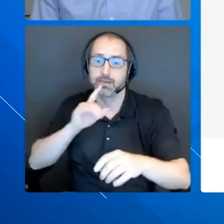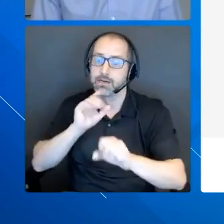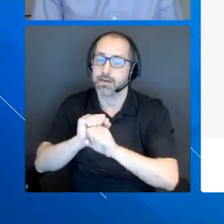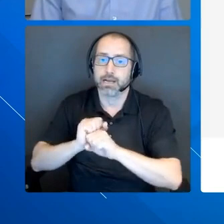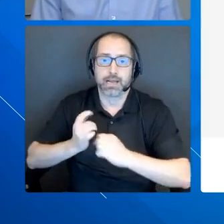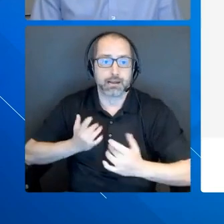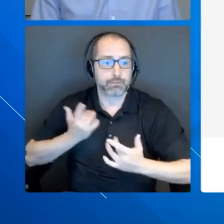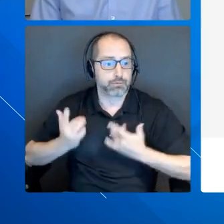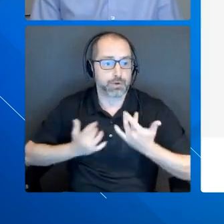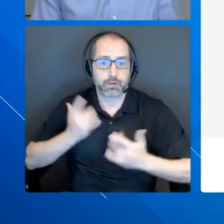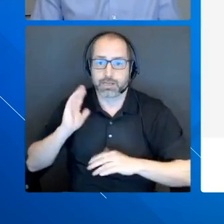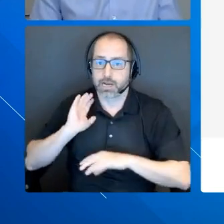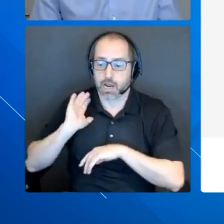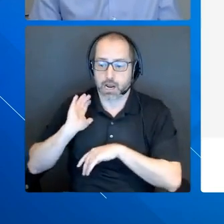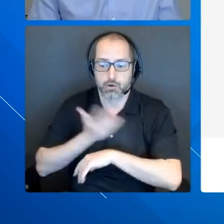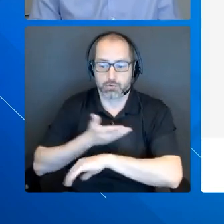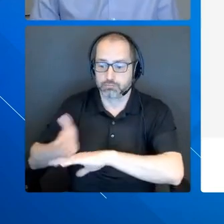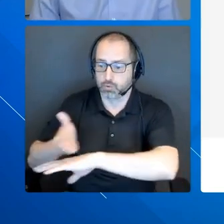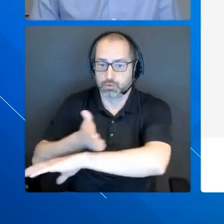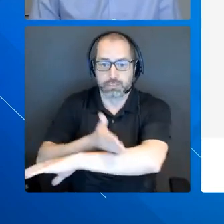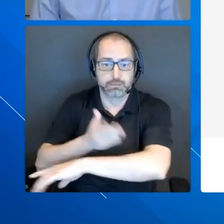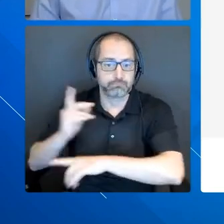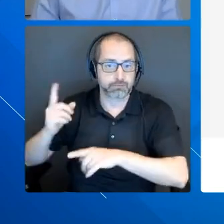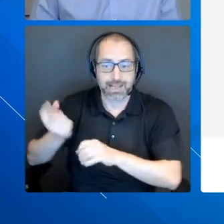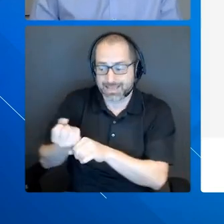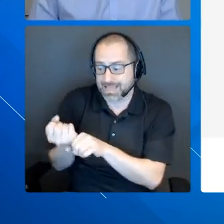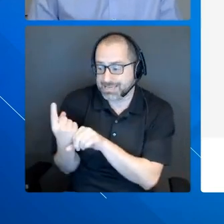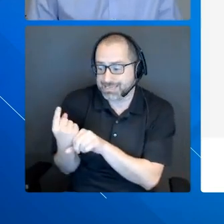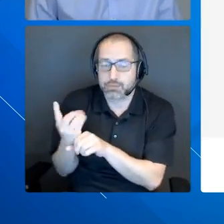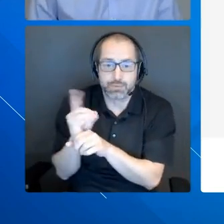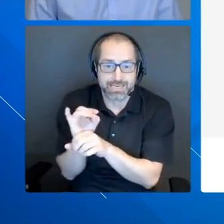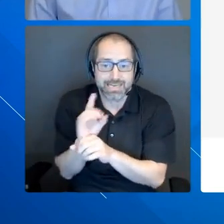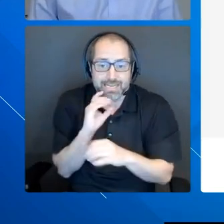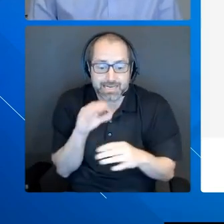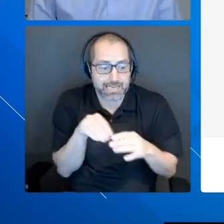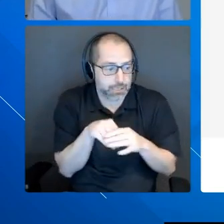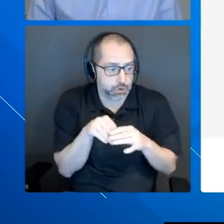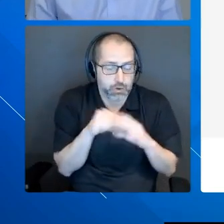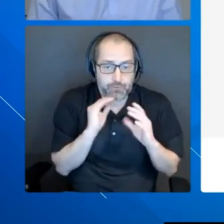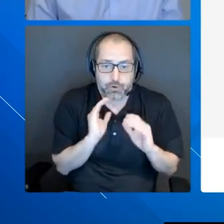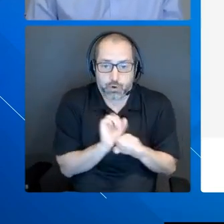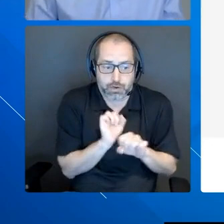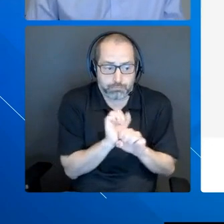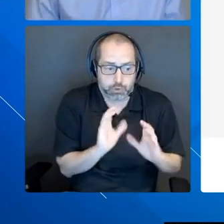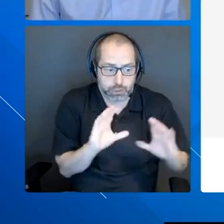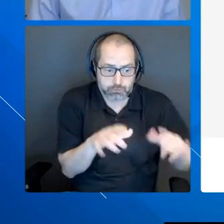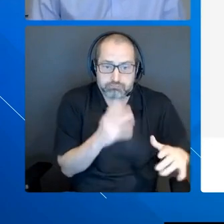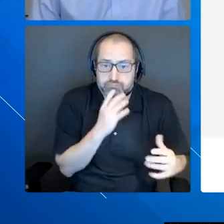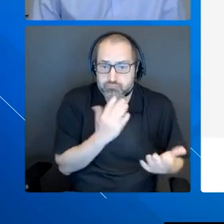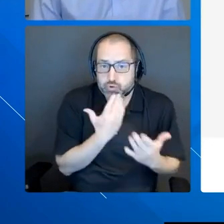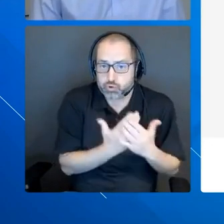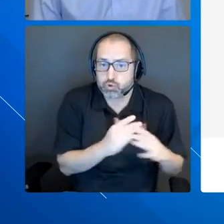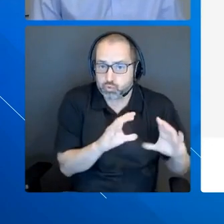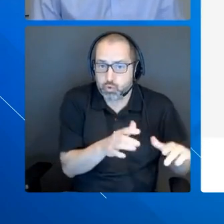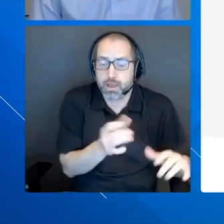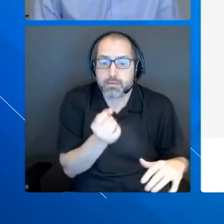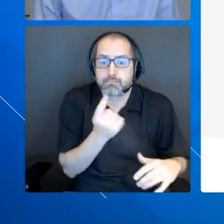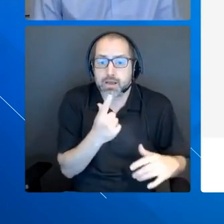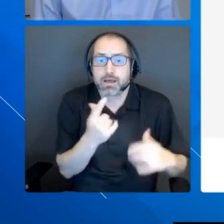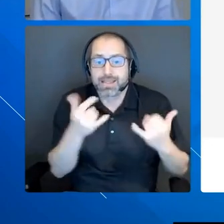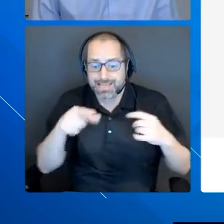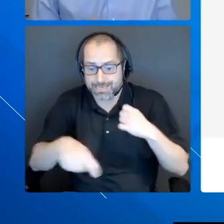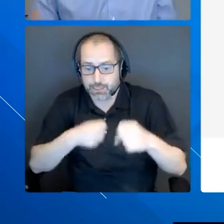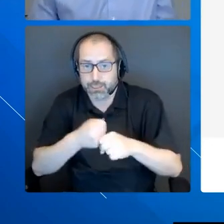progress. A year ago, we did this, but it was internal only. It was just for our employees. Pretty good turnout, but again, it wasn't open to the public. This year we